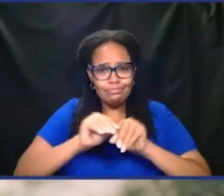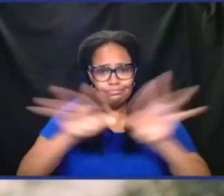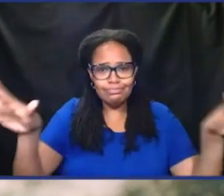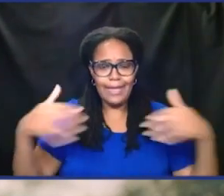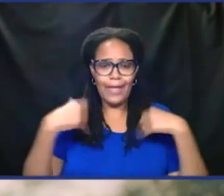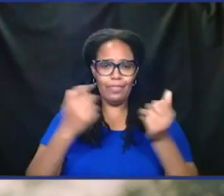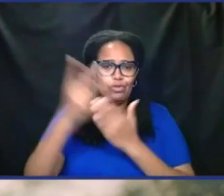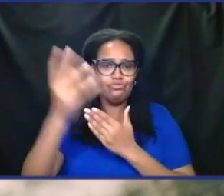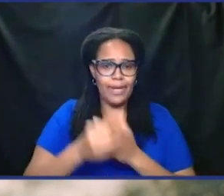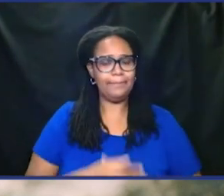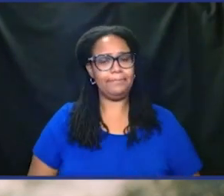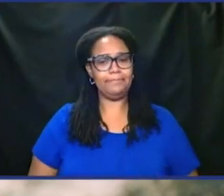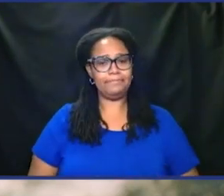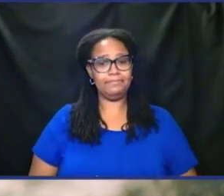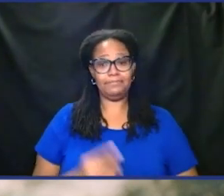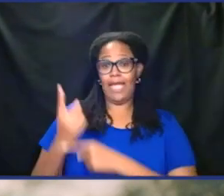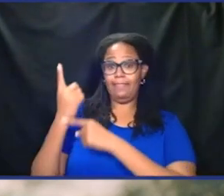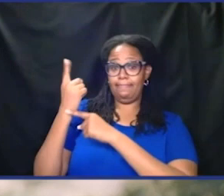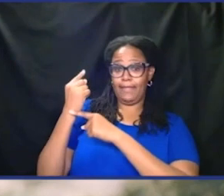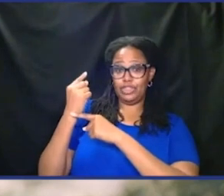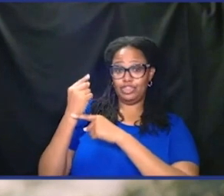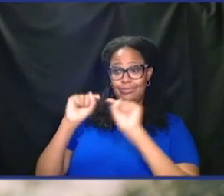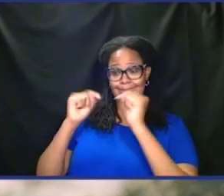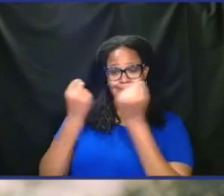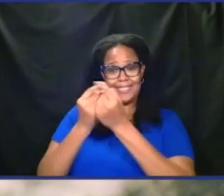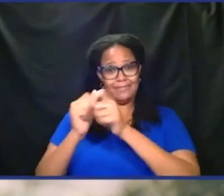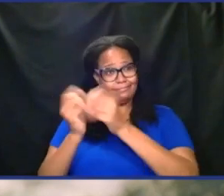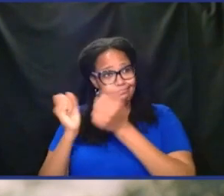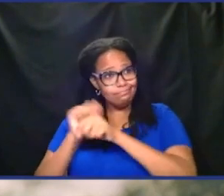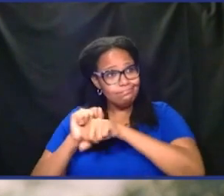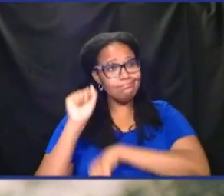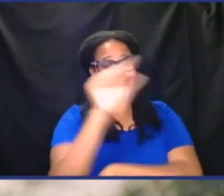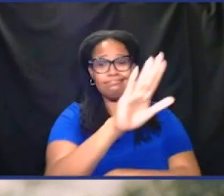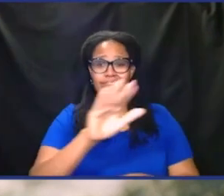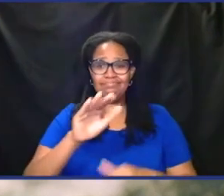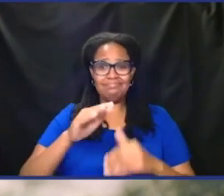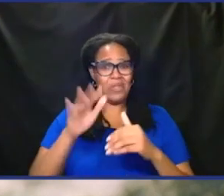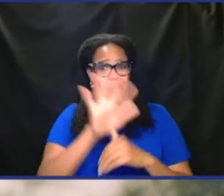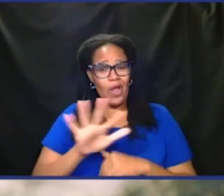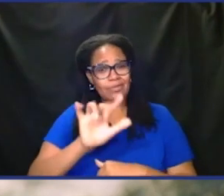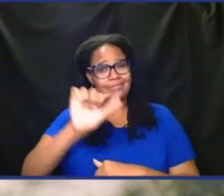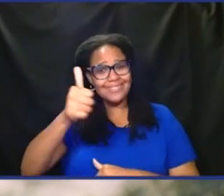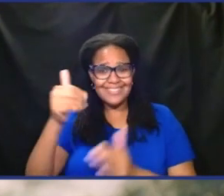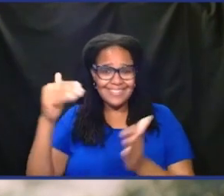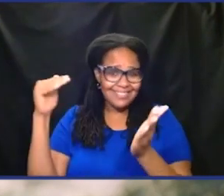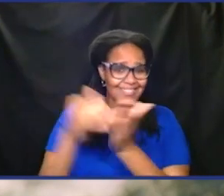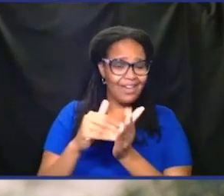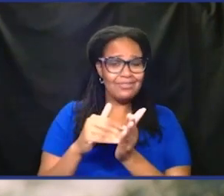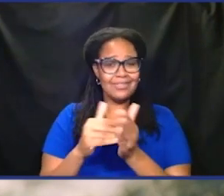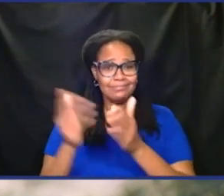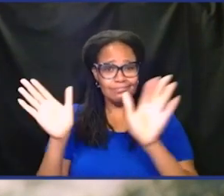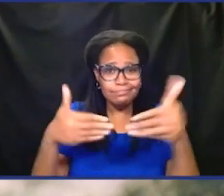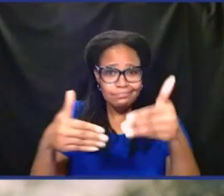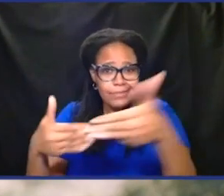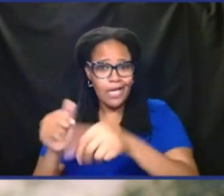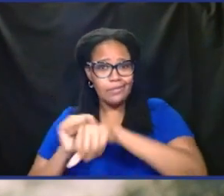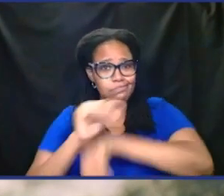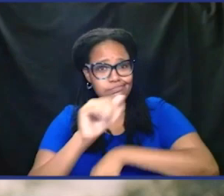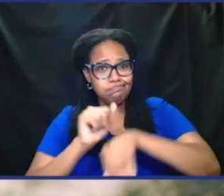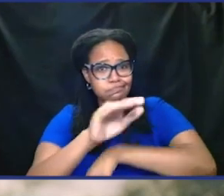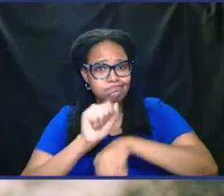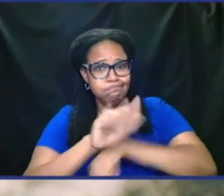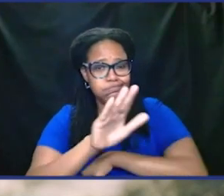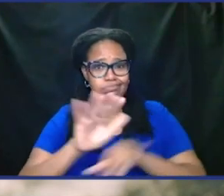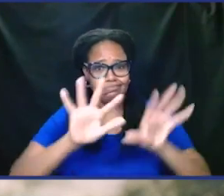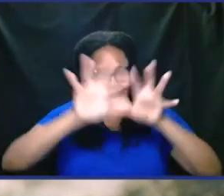health. Last year, the team there sent nearly 10,000 shipments worldwide, many of those shipments to clinics